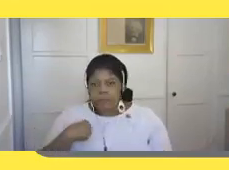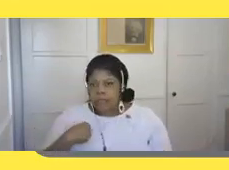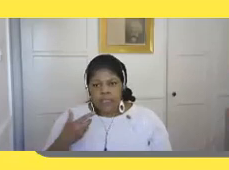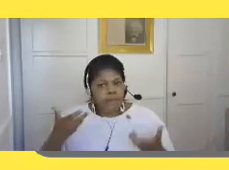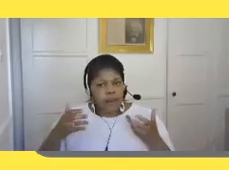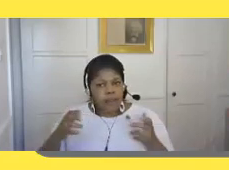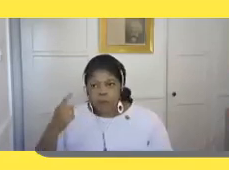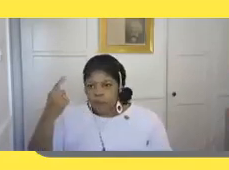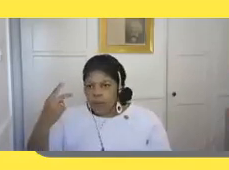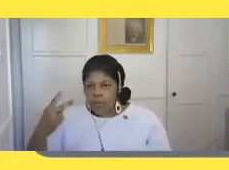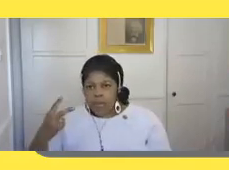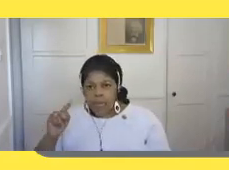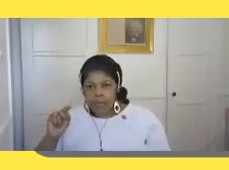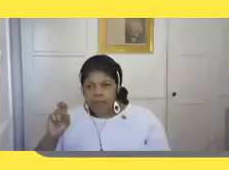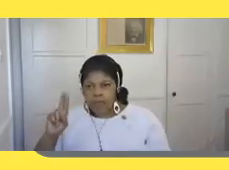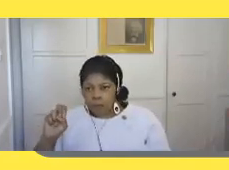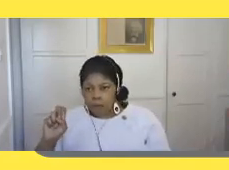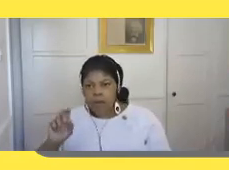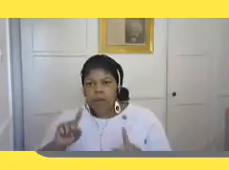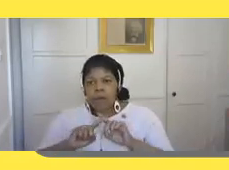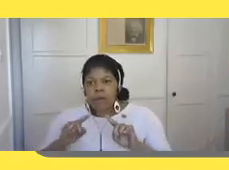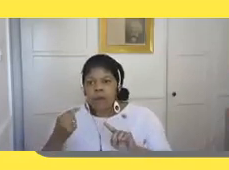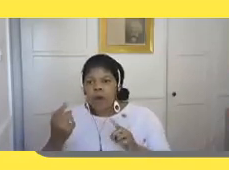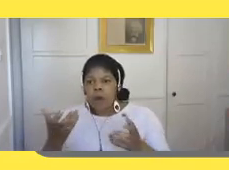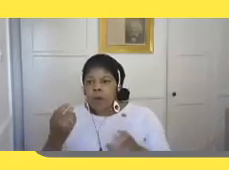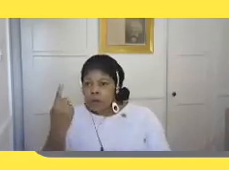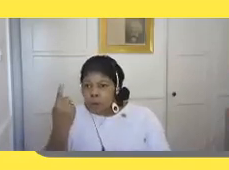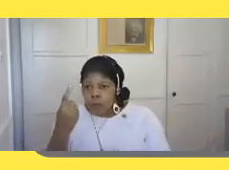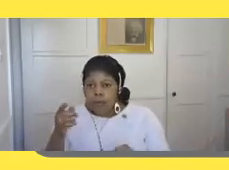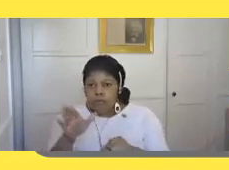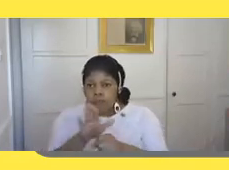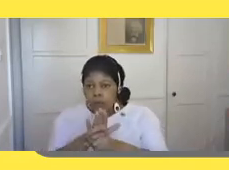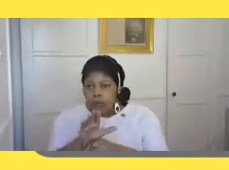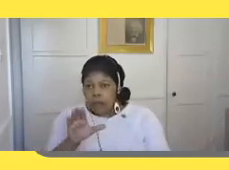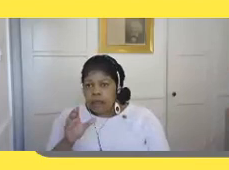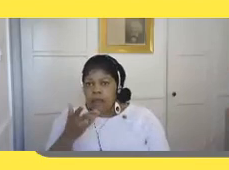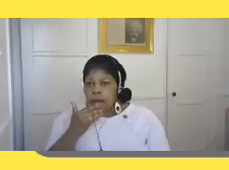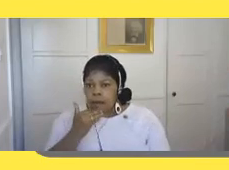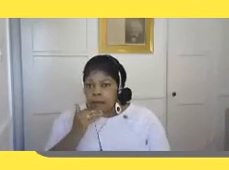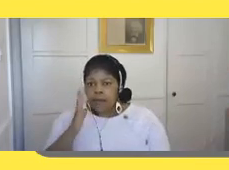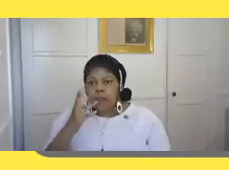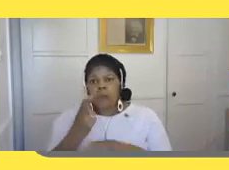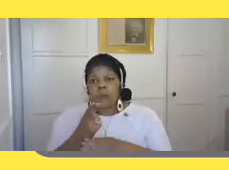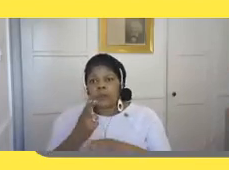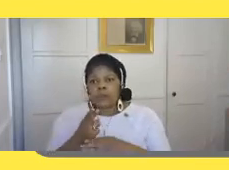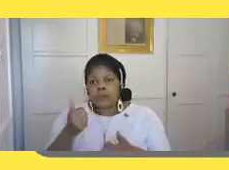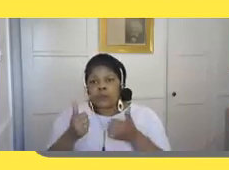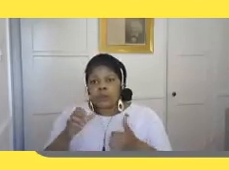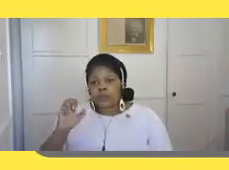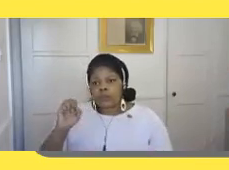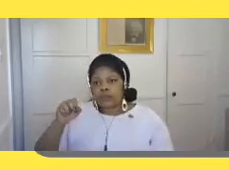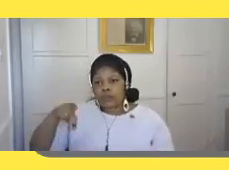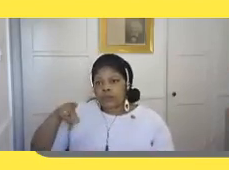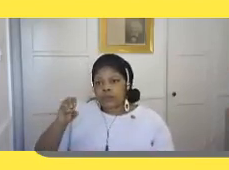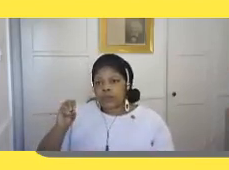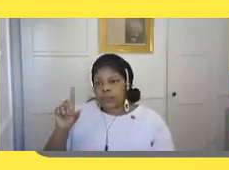to print just a solid color, I would use a spot color, and that would be an additional cost.